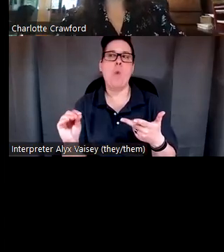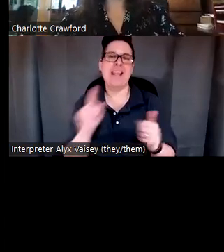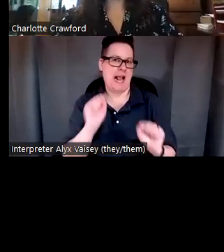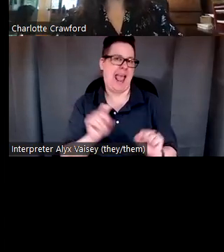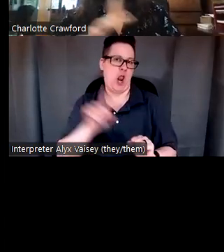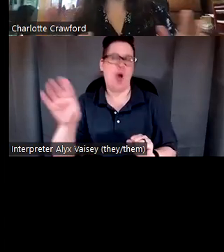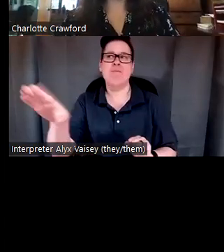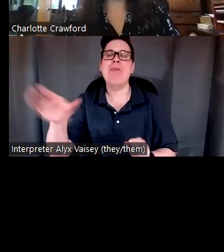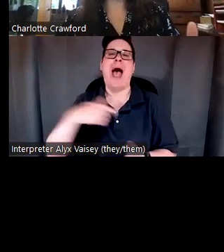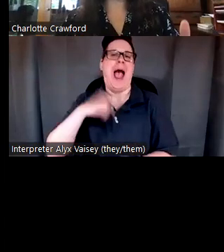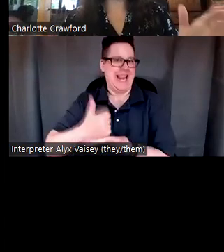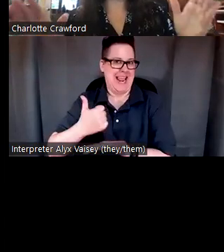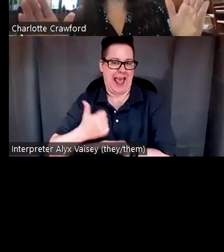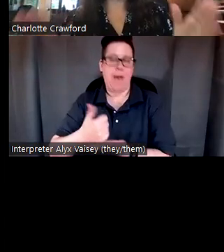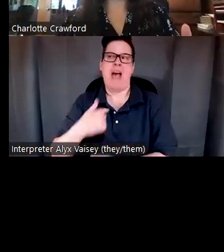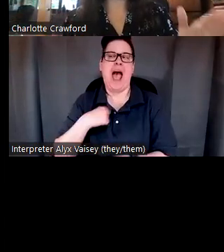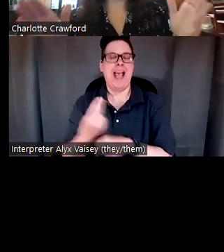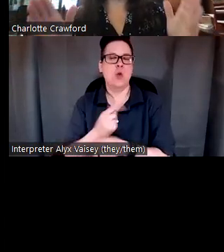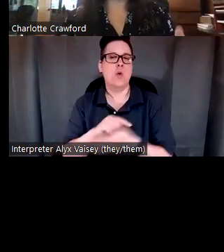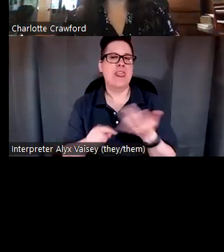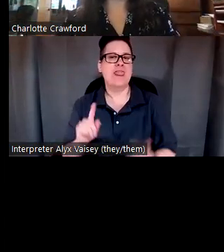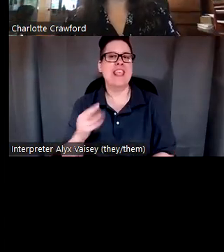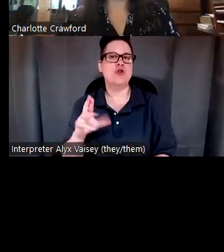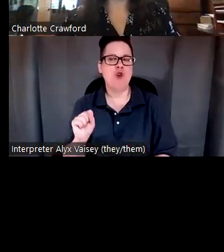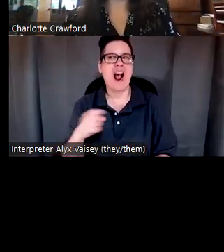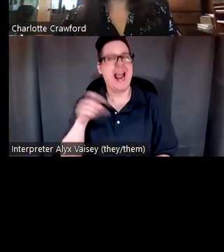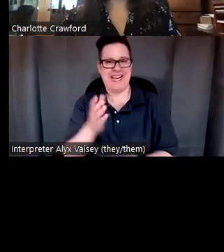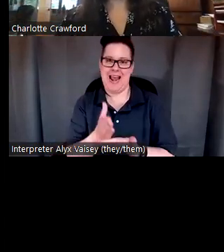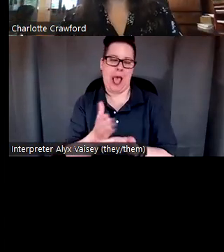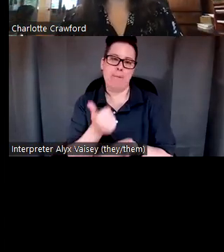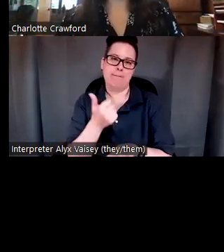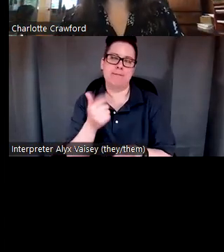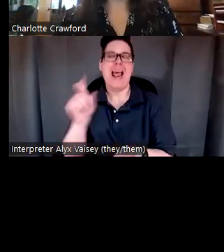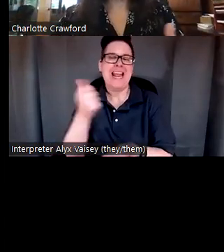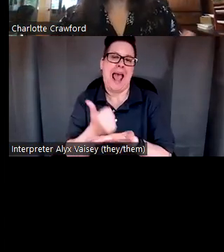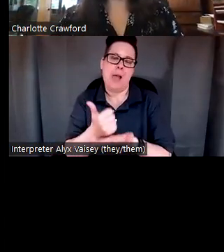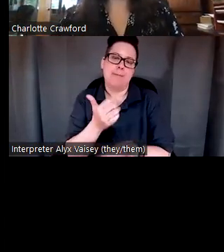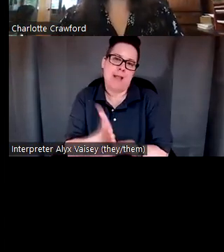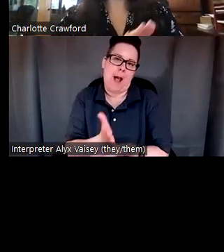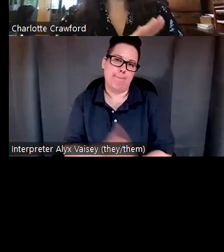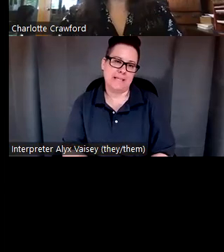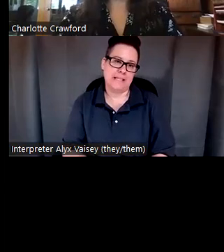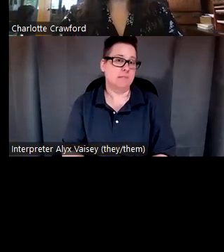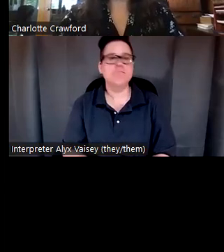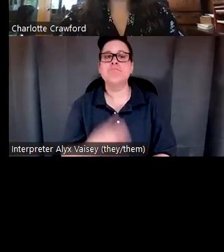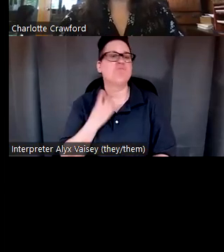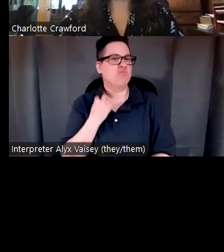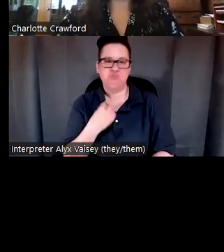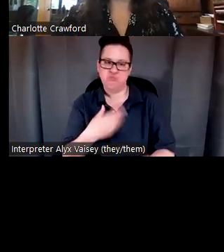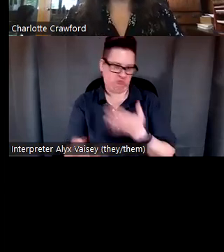I use these drugs and I need help. I want to get help. I want to get help. And doesn't make a difference. If you